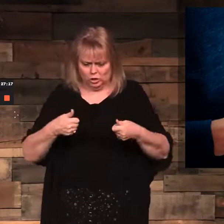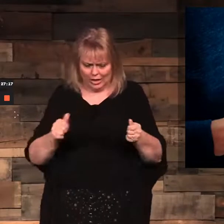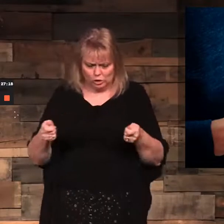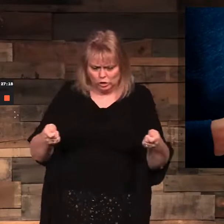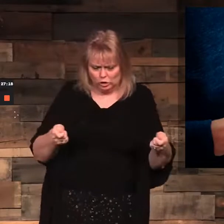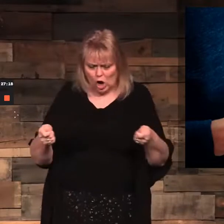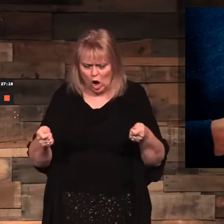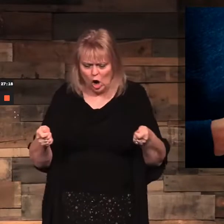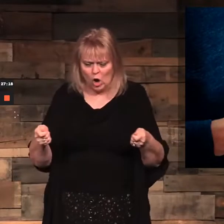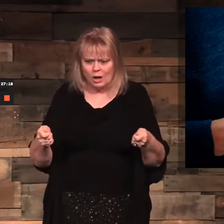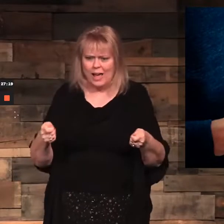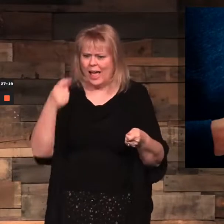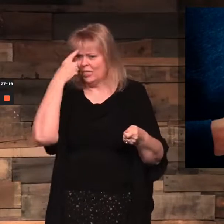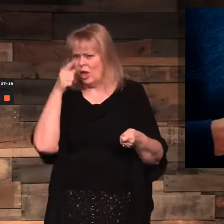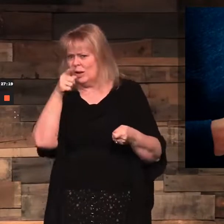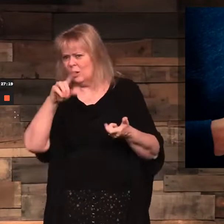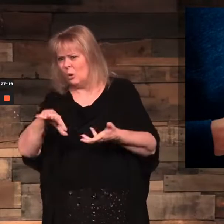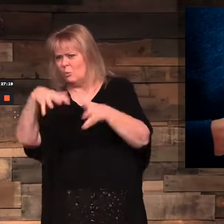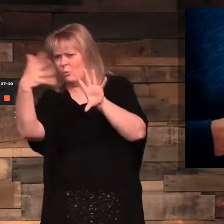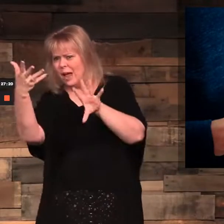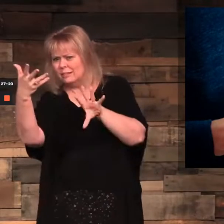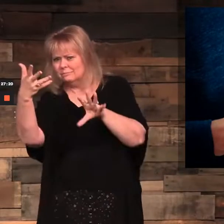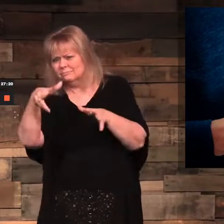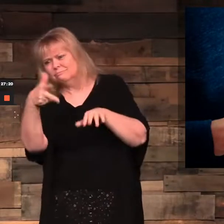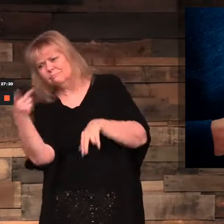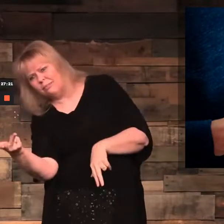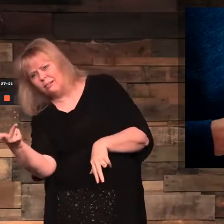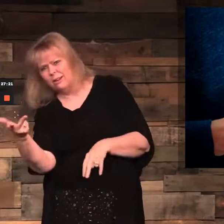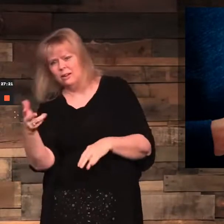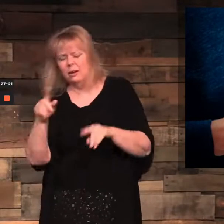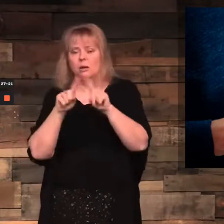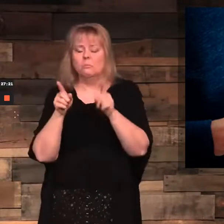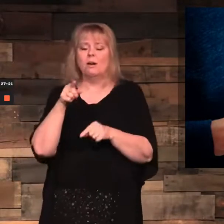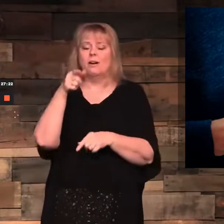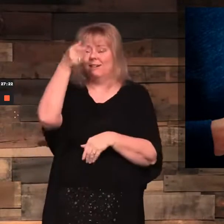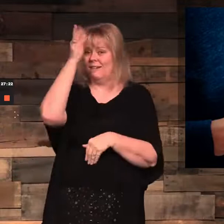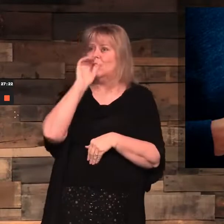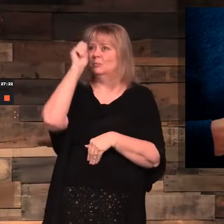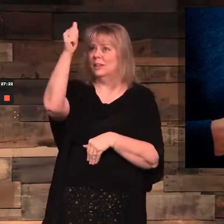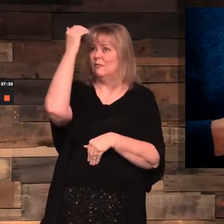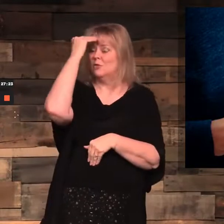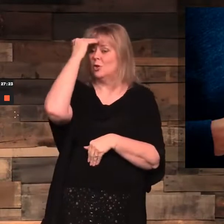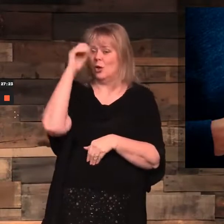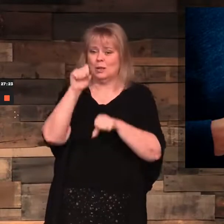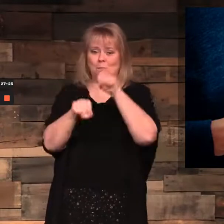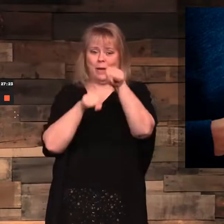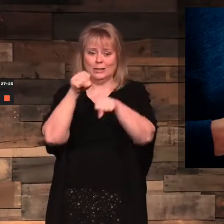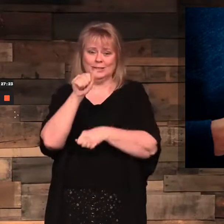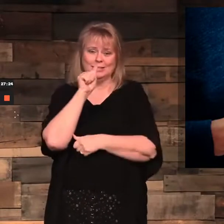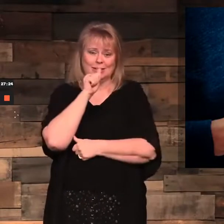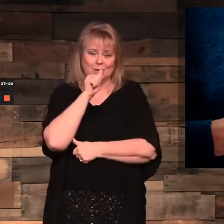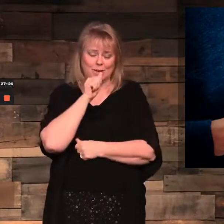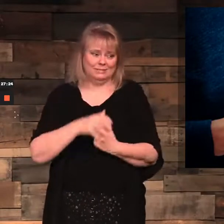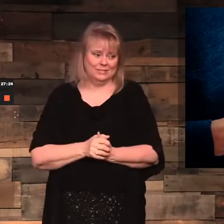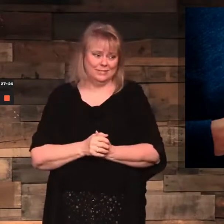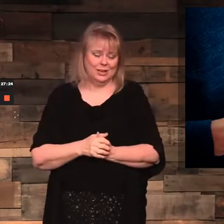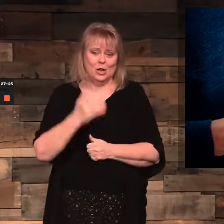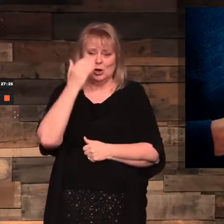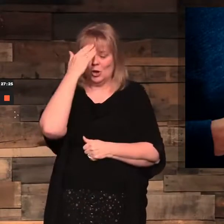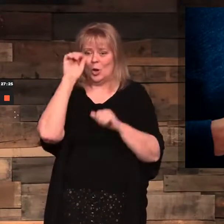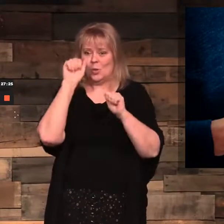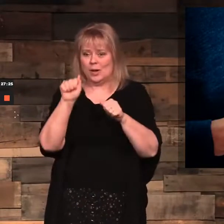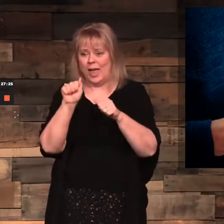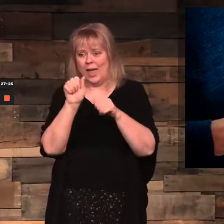it. But God knows bike secrets, knows how to make the cycle bend to take